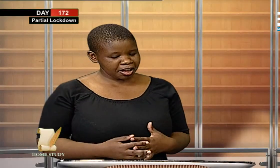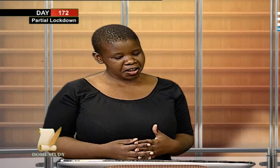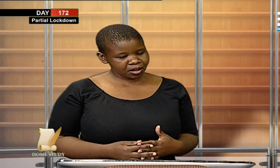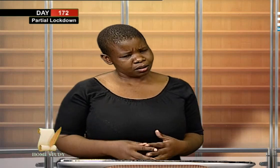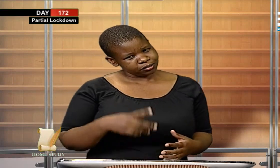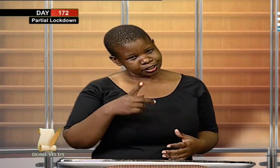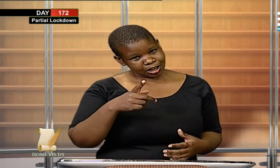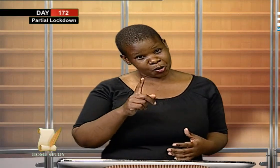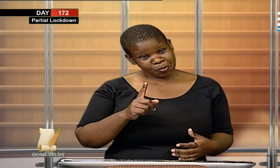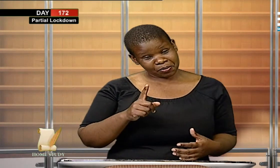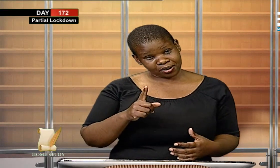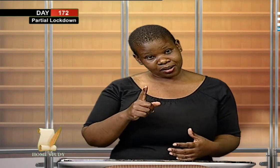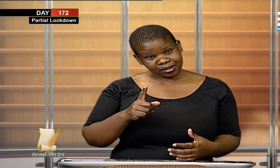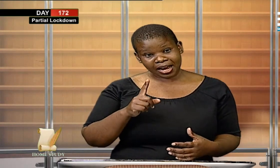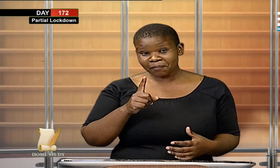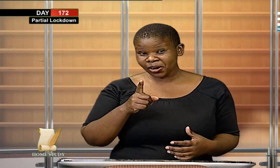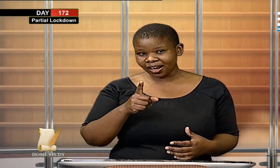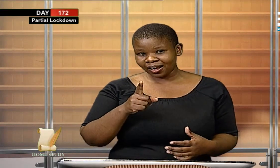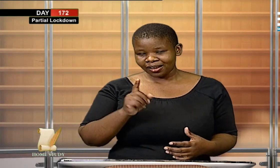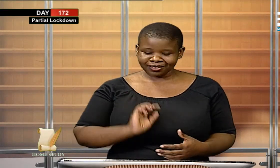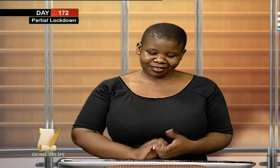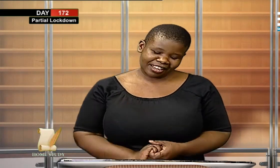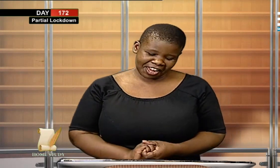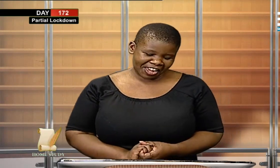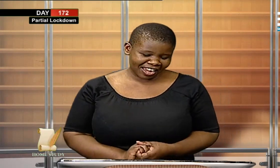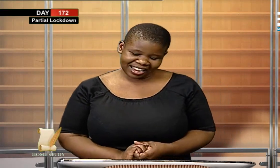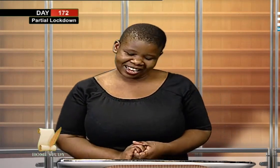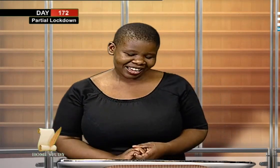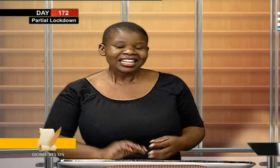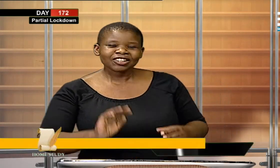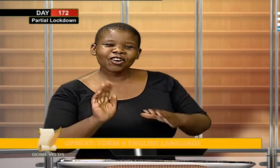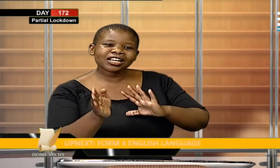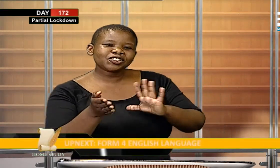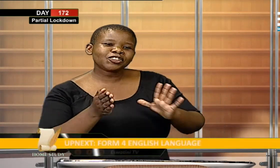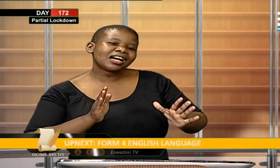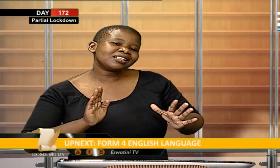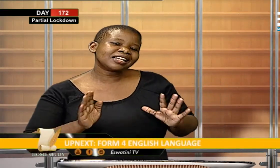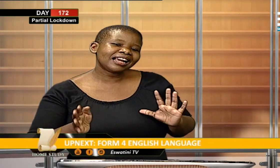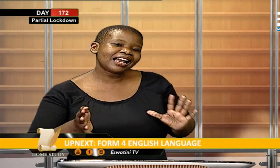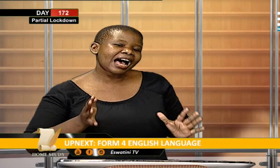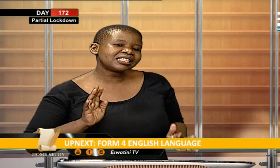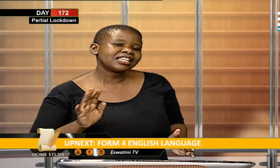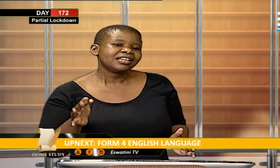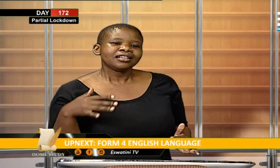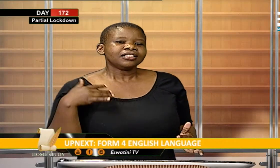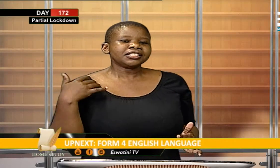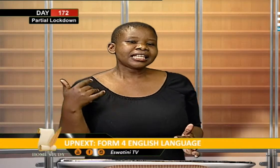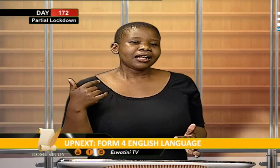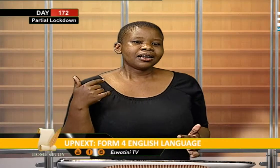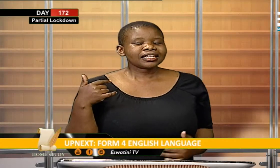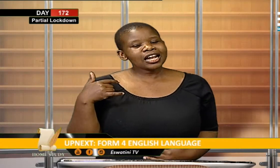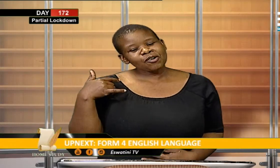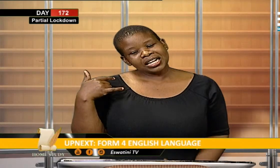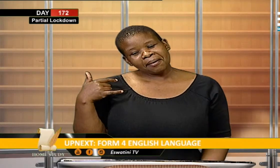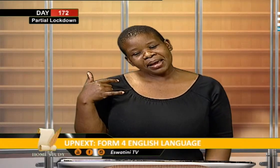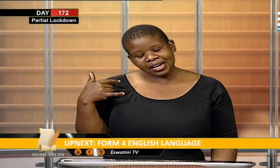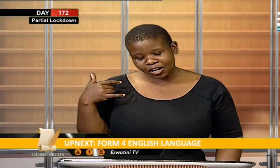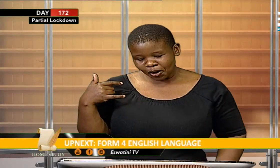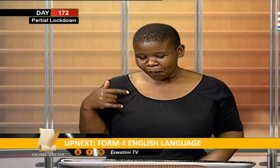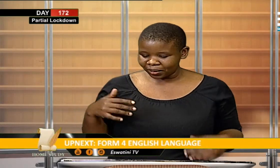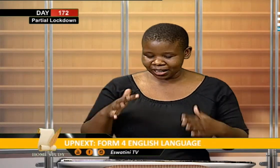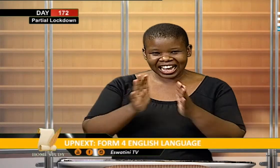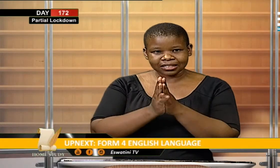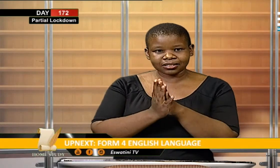abeqede ndawukhumbula nangibuya khona nje lo tangishayela athi tishela ngicela